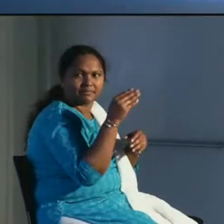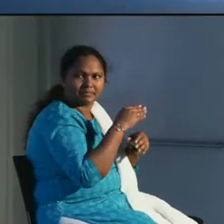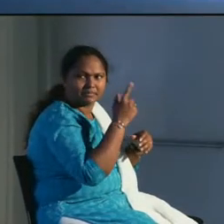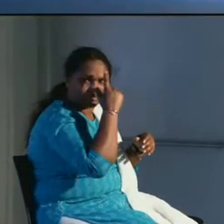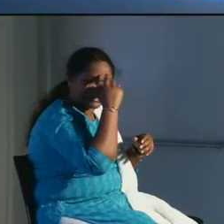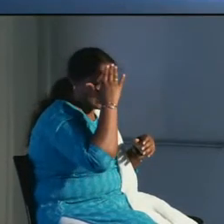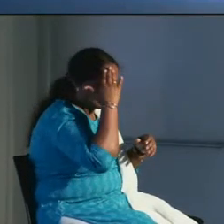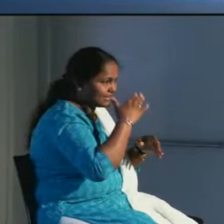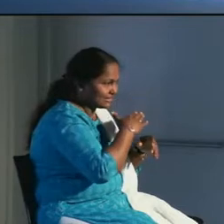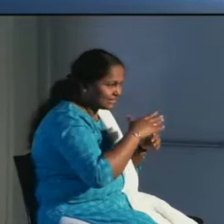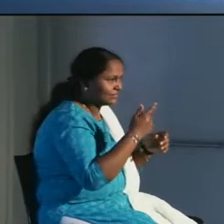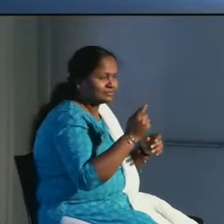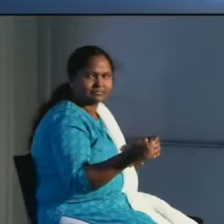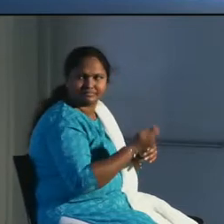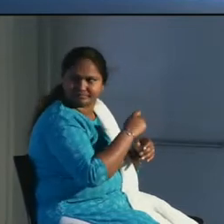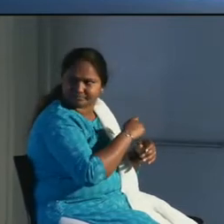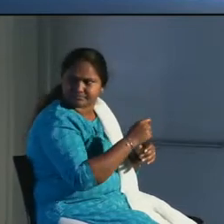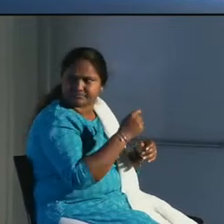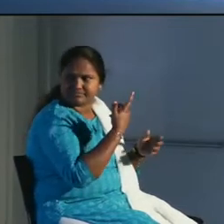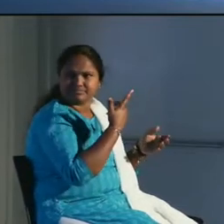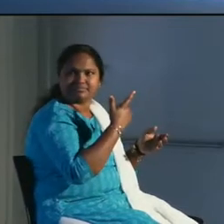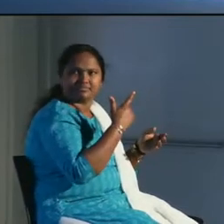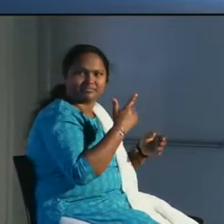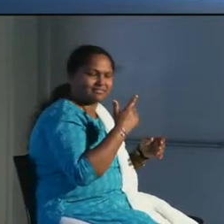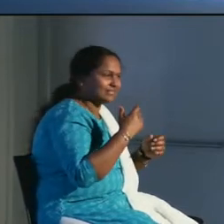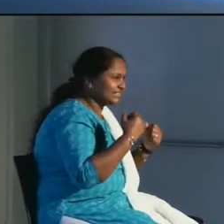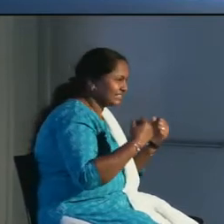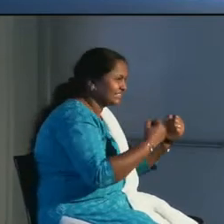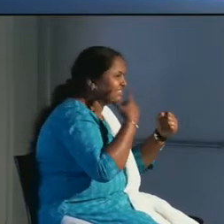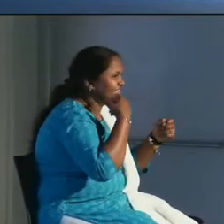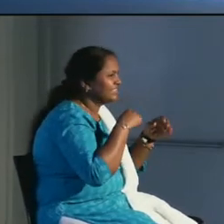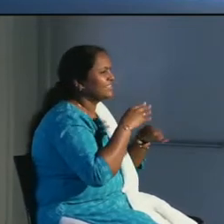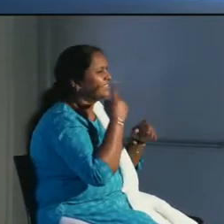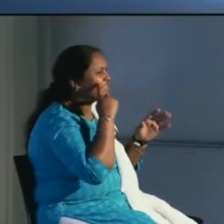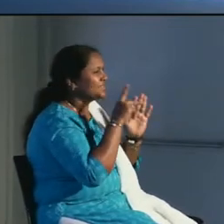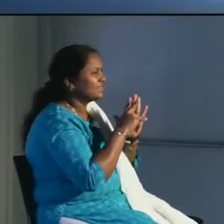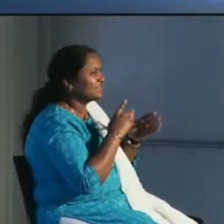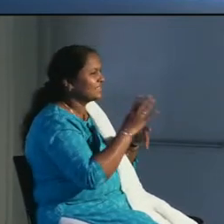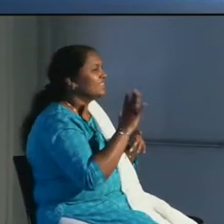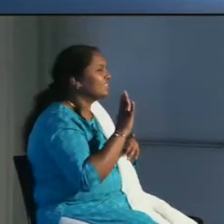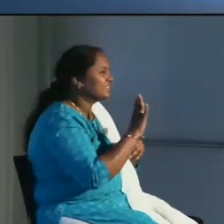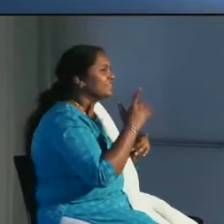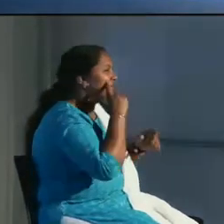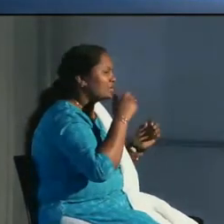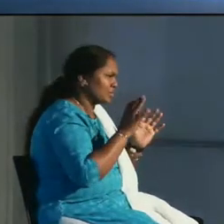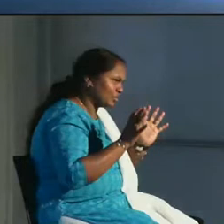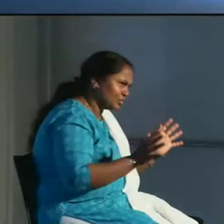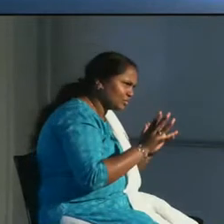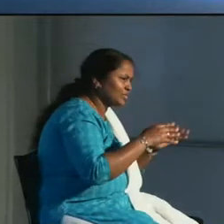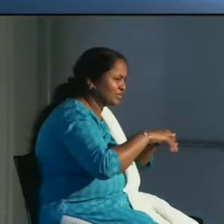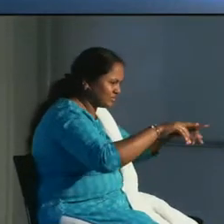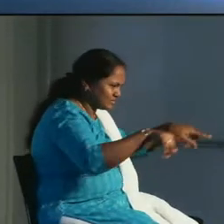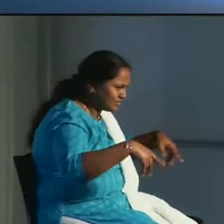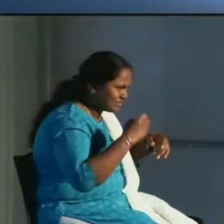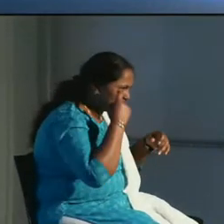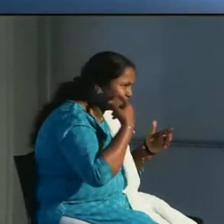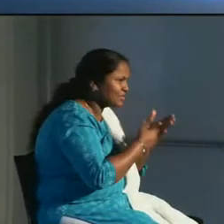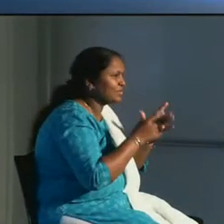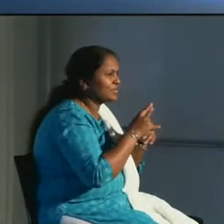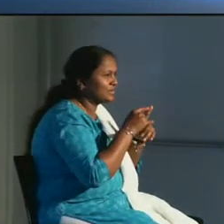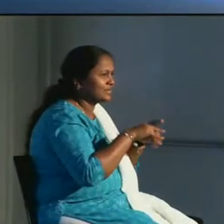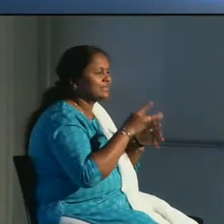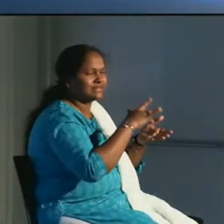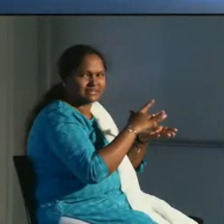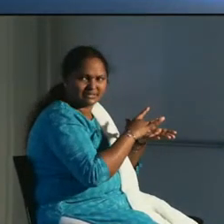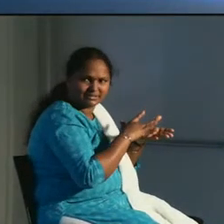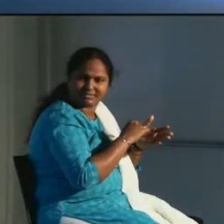people playing badminton in terms of the sound, the pose, and it doesn't matter what you say. You can always push the boundaries of what it is that you can do in these